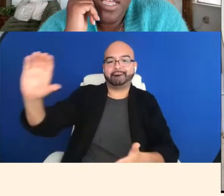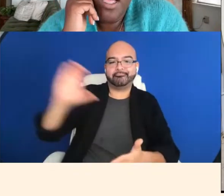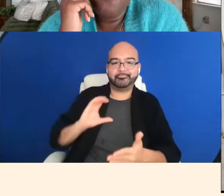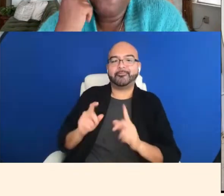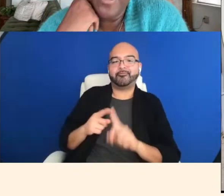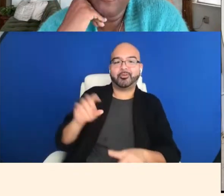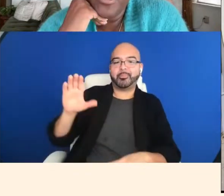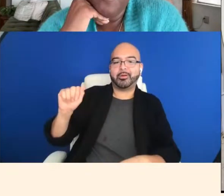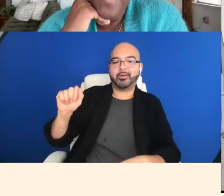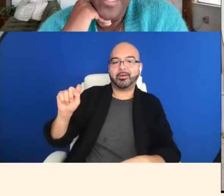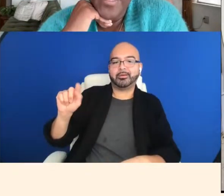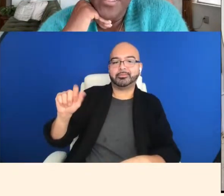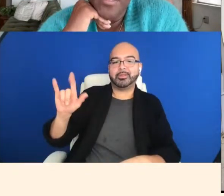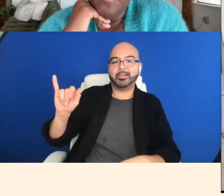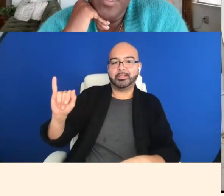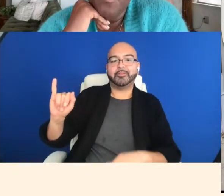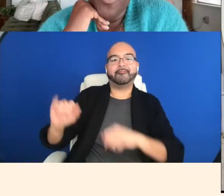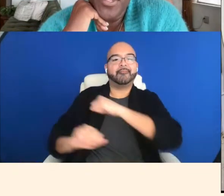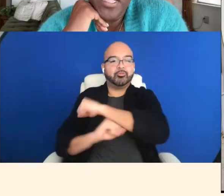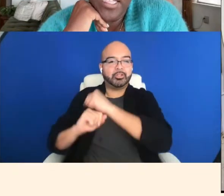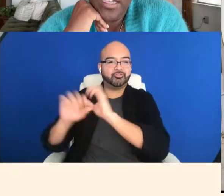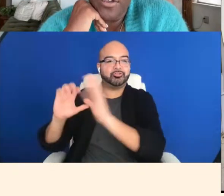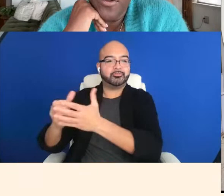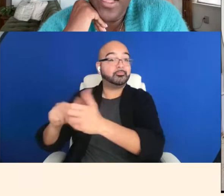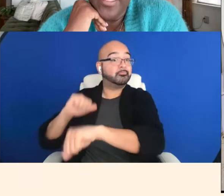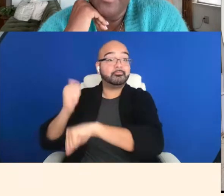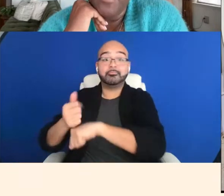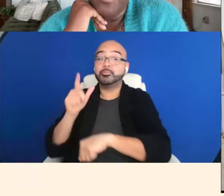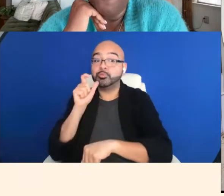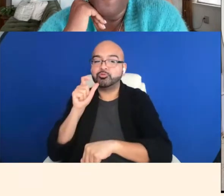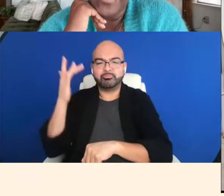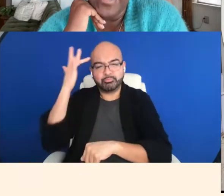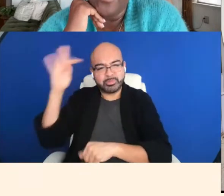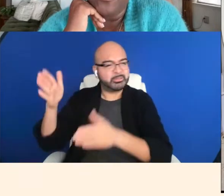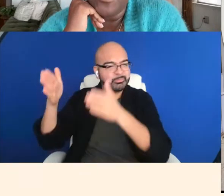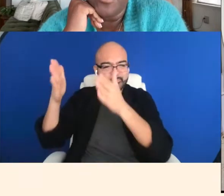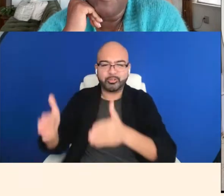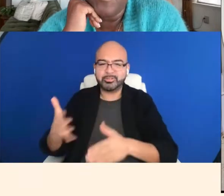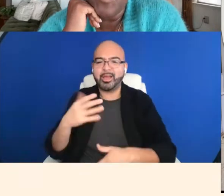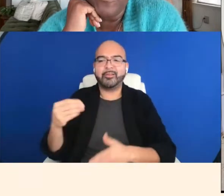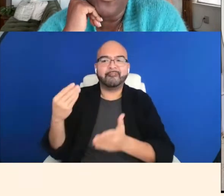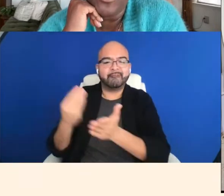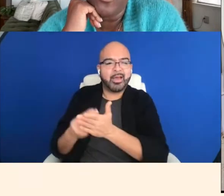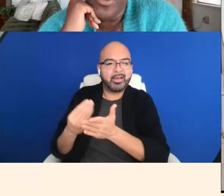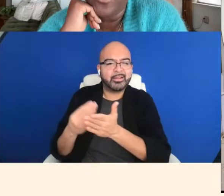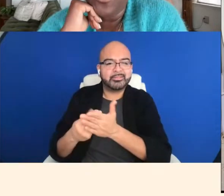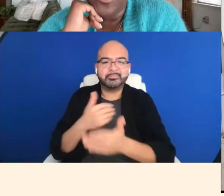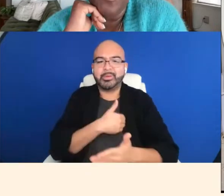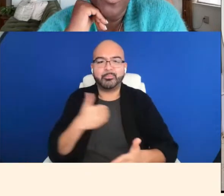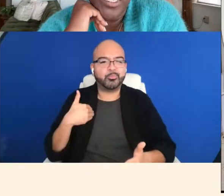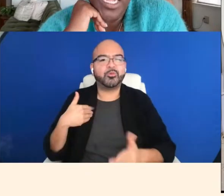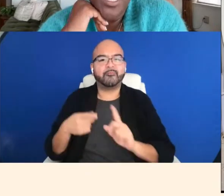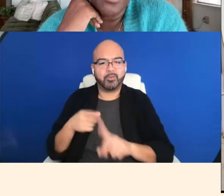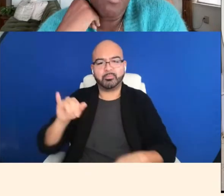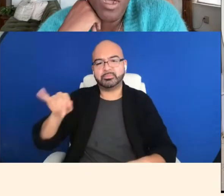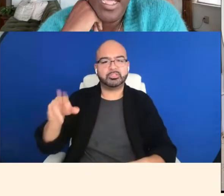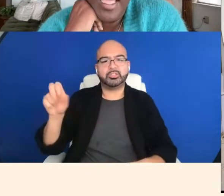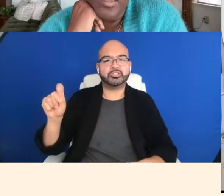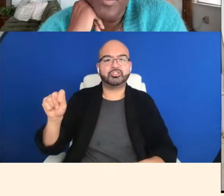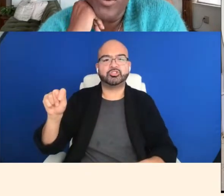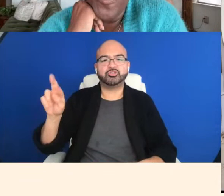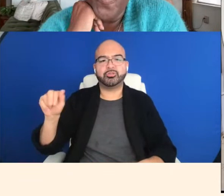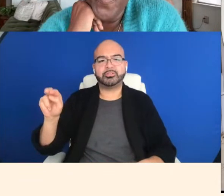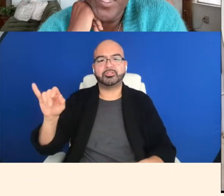Foundation, founded by a brilliant thinker and finance member of the Just Transition community,